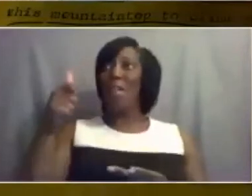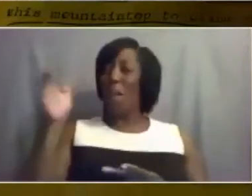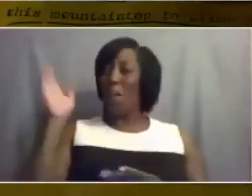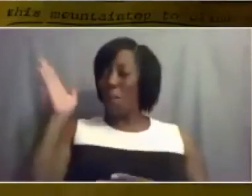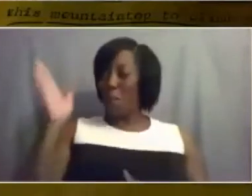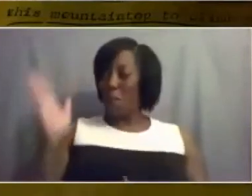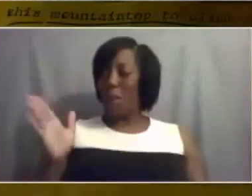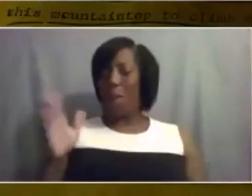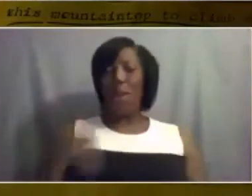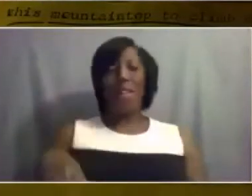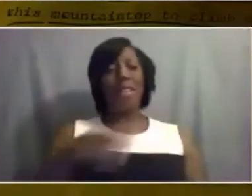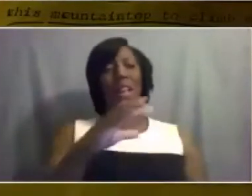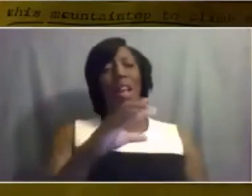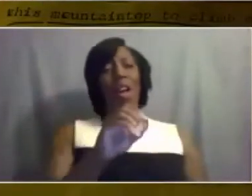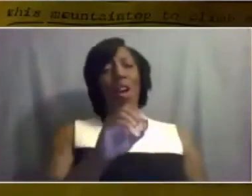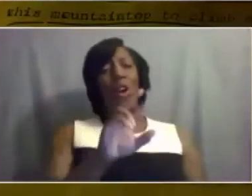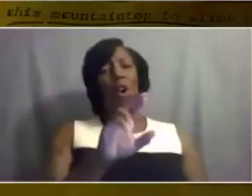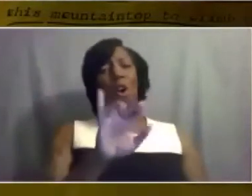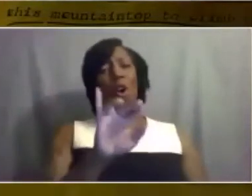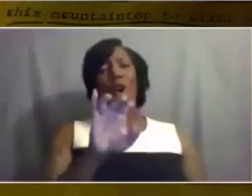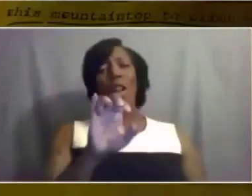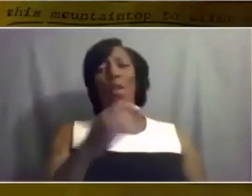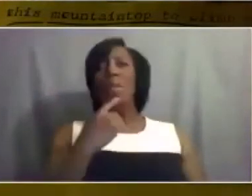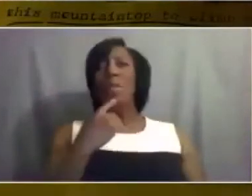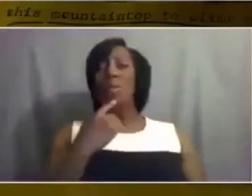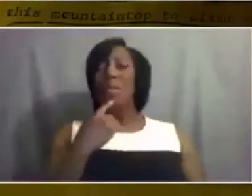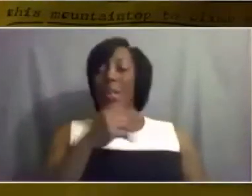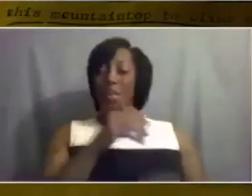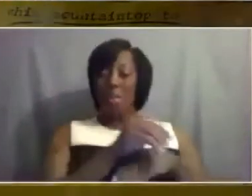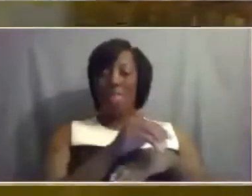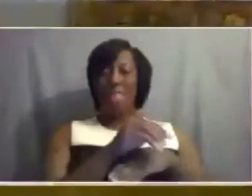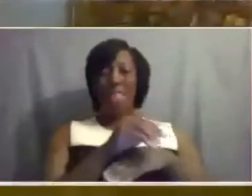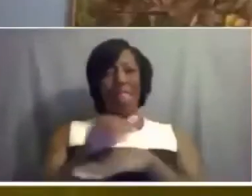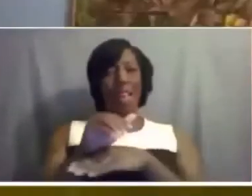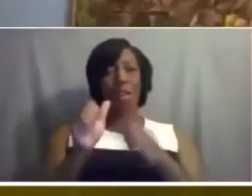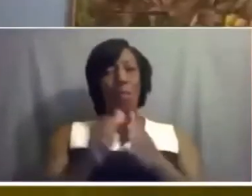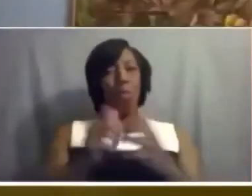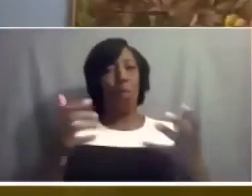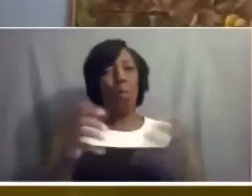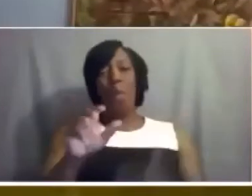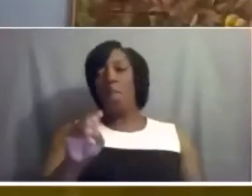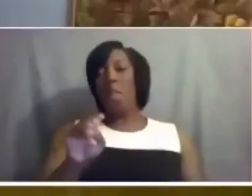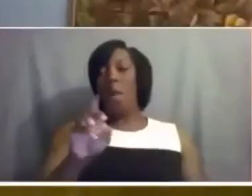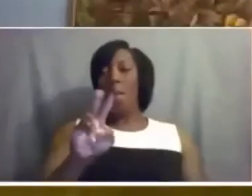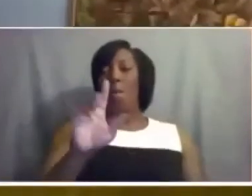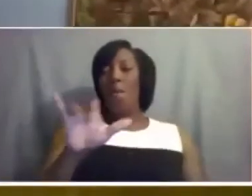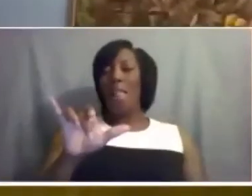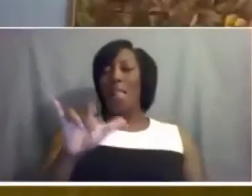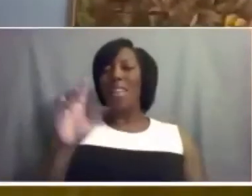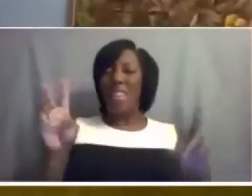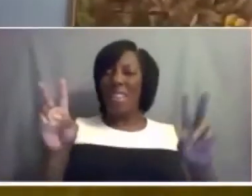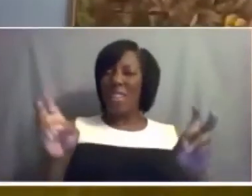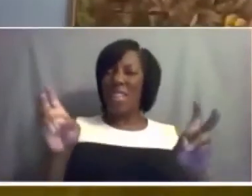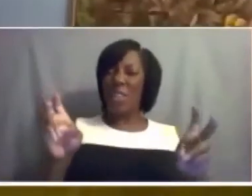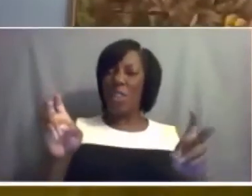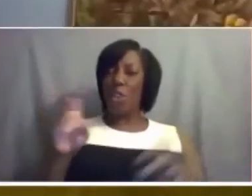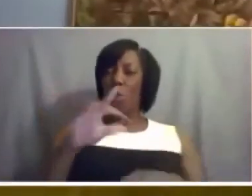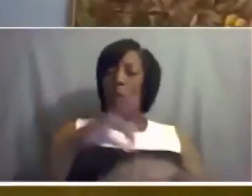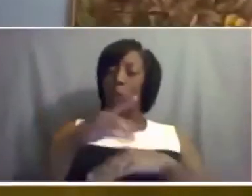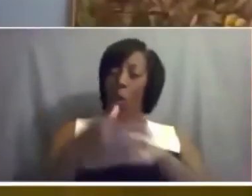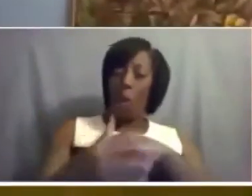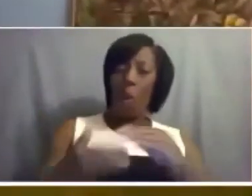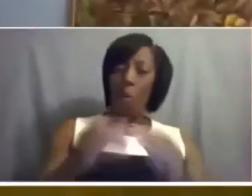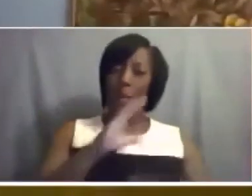of concepts such as might without morality and the issue of global citizenship. Those are two